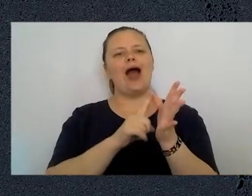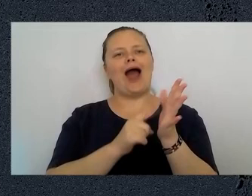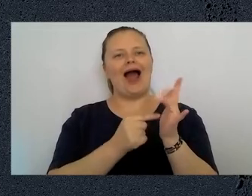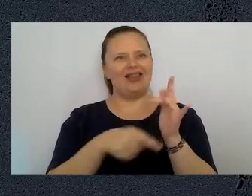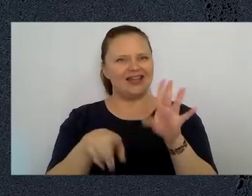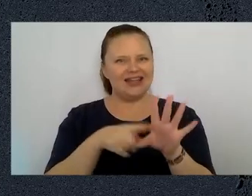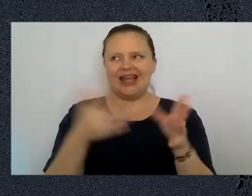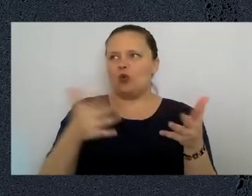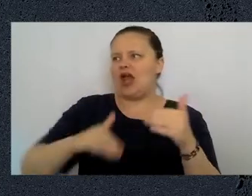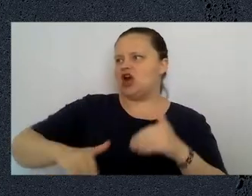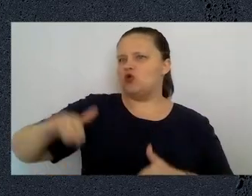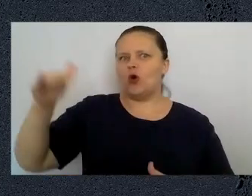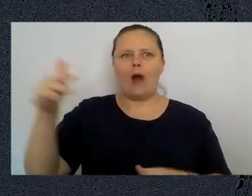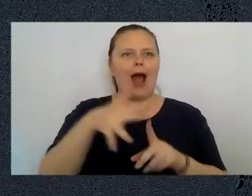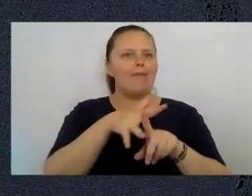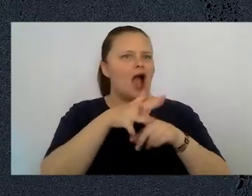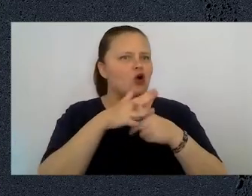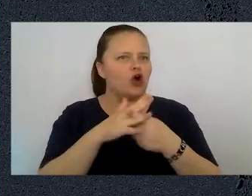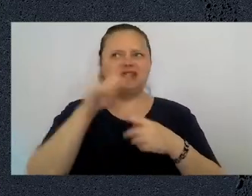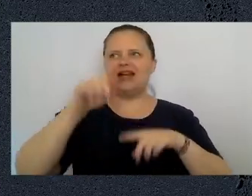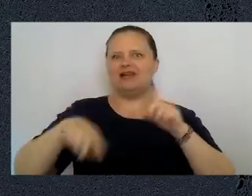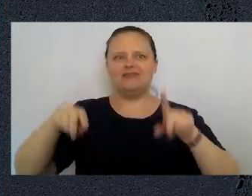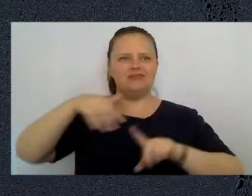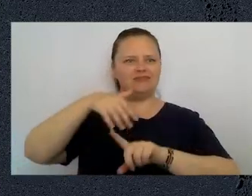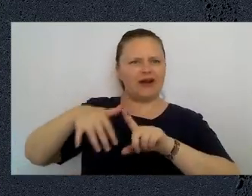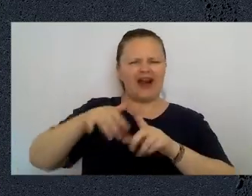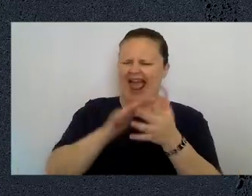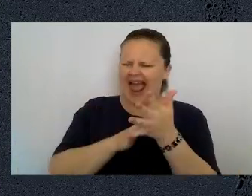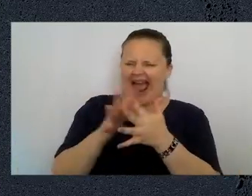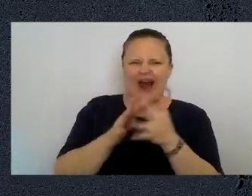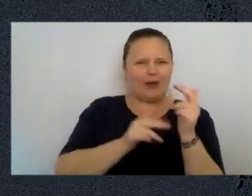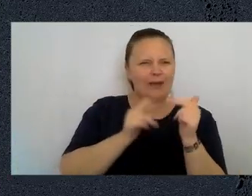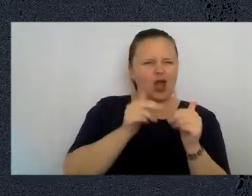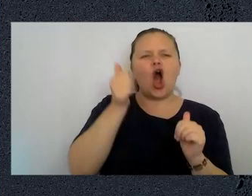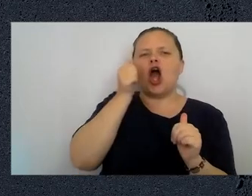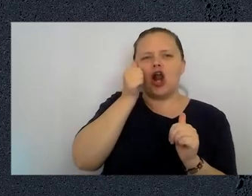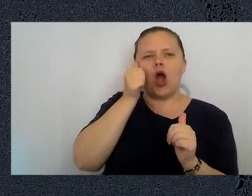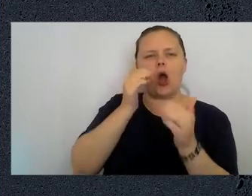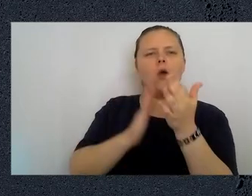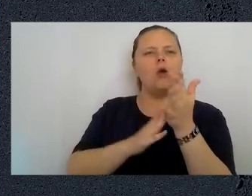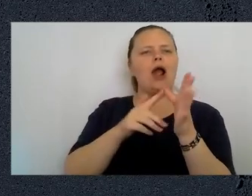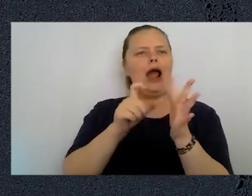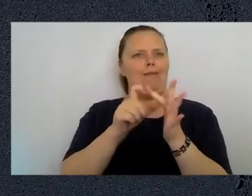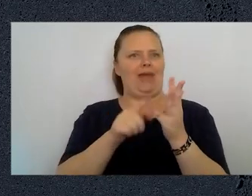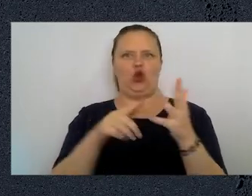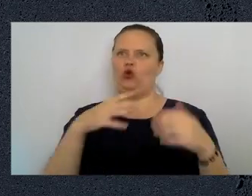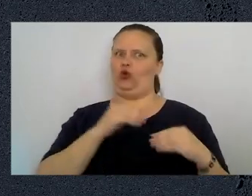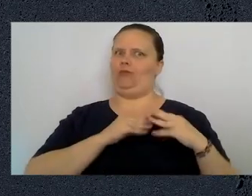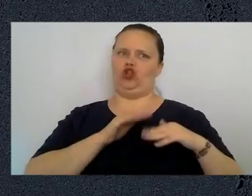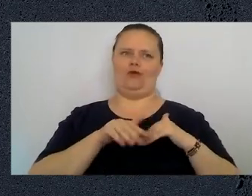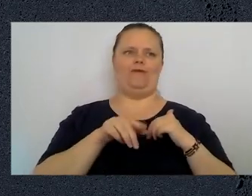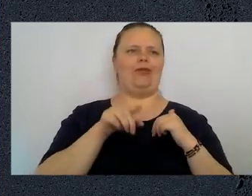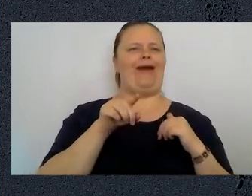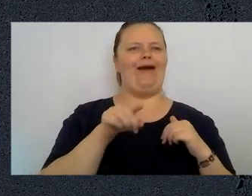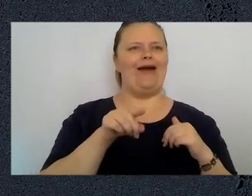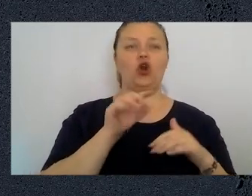our context was. How do we build that? I know this is something, Madhu, that you're very passionate about. This is not just a conversation about